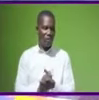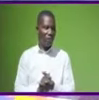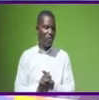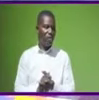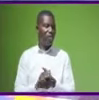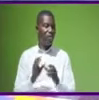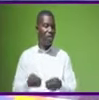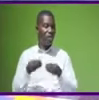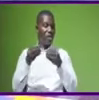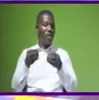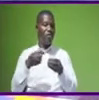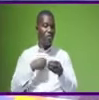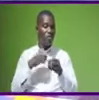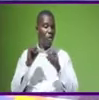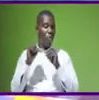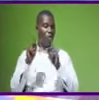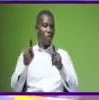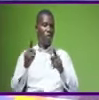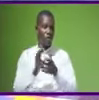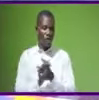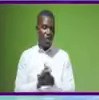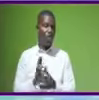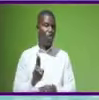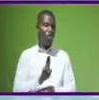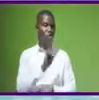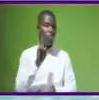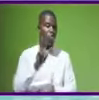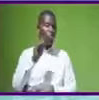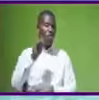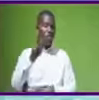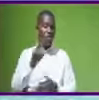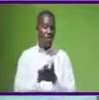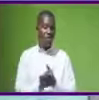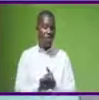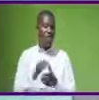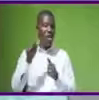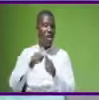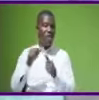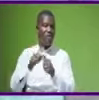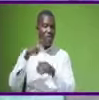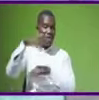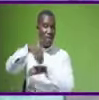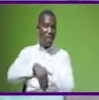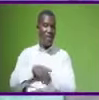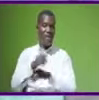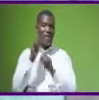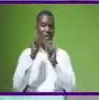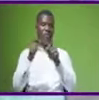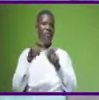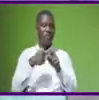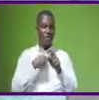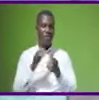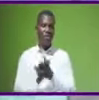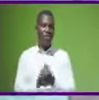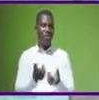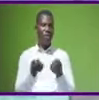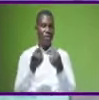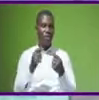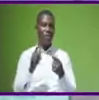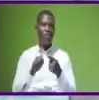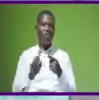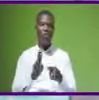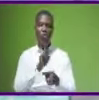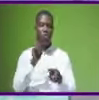Oma mi akwenya so di ni TVs anajo febi acheme. Memfa me yempa